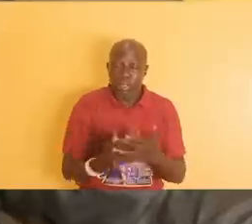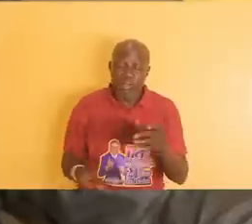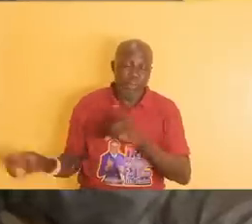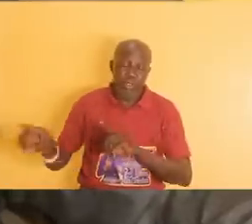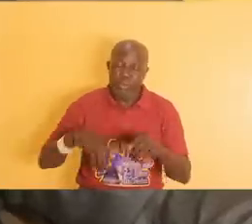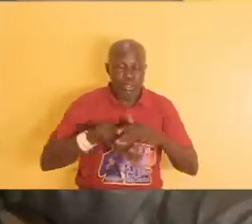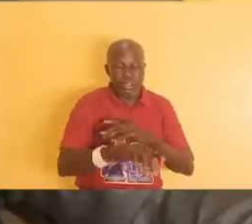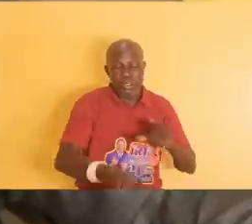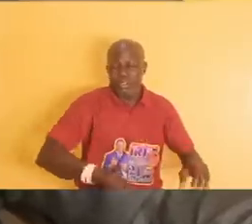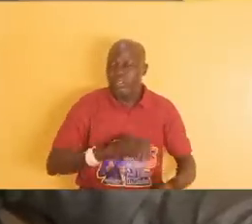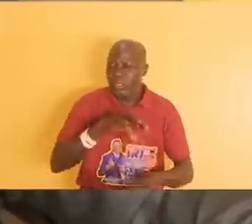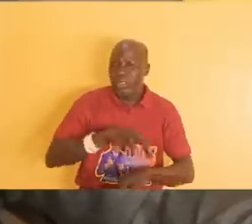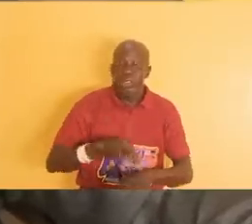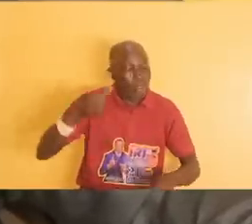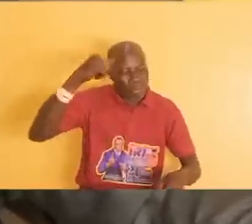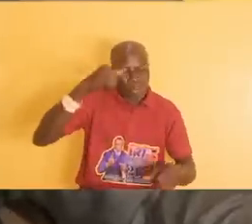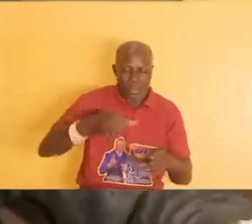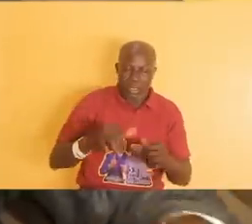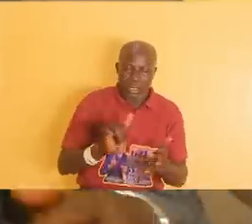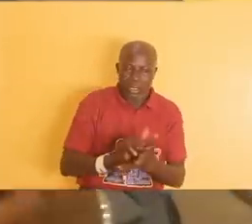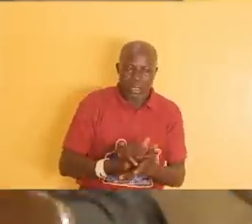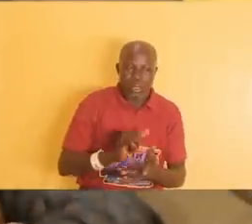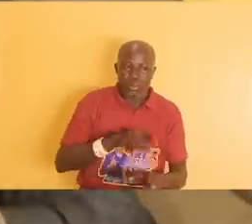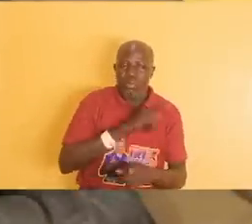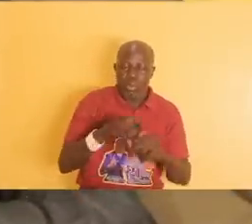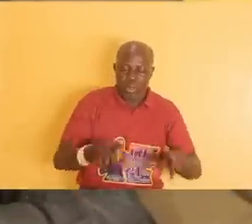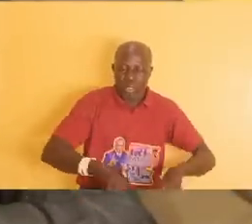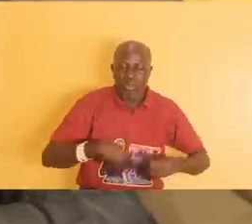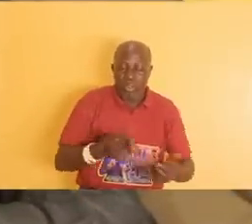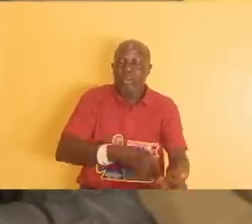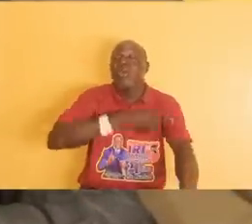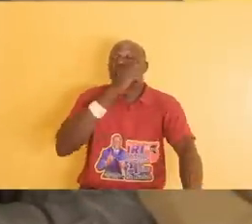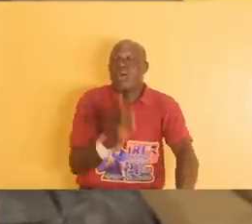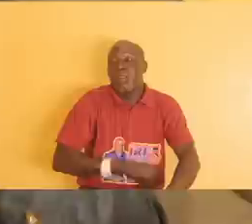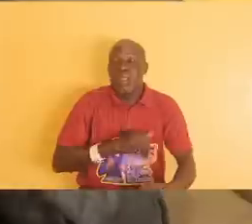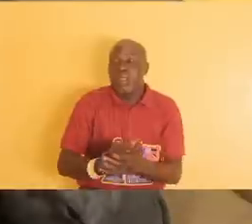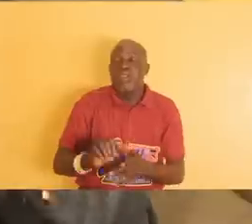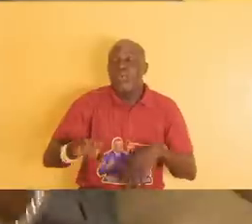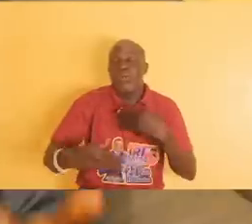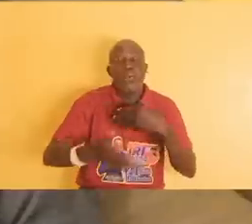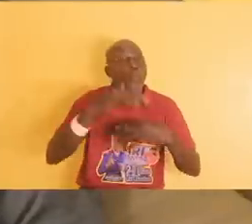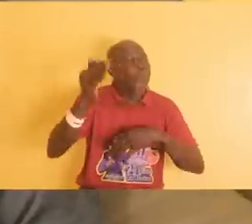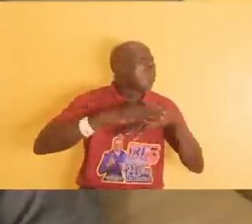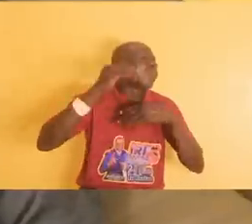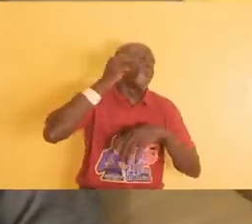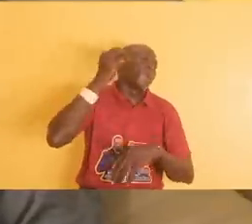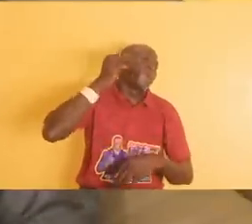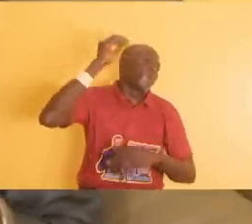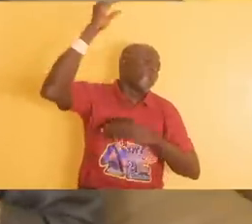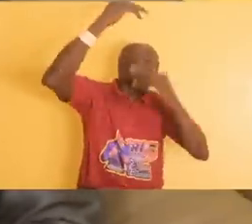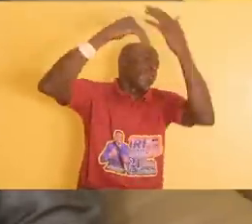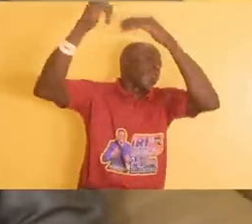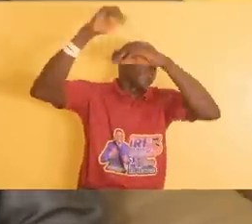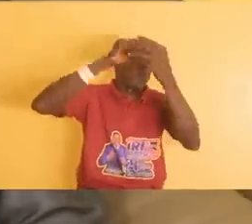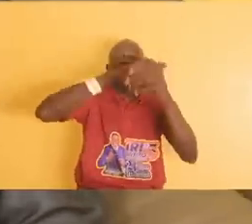Whatever you do on head, remember that. No matter how sorry we live on head, we will never go to